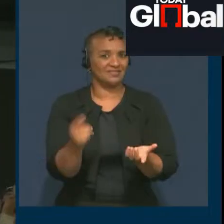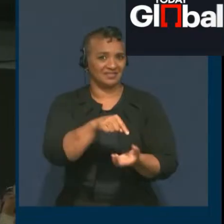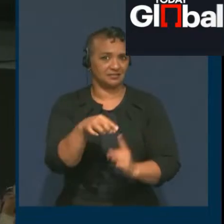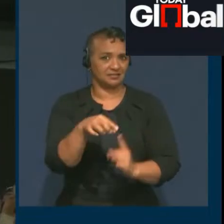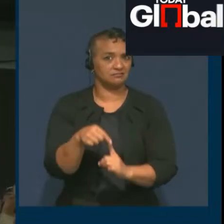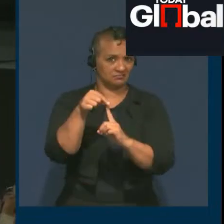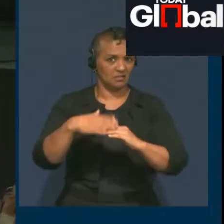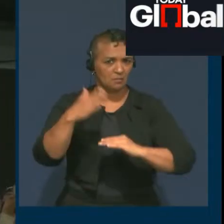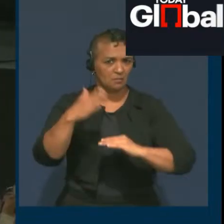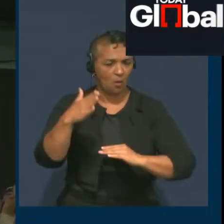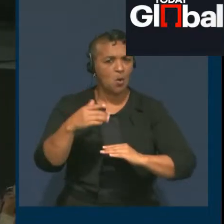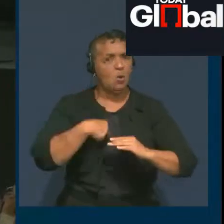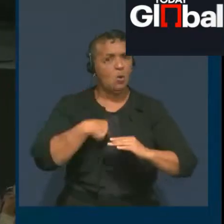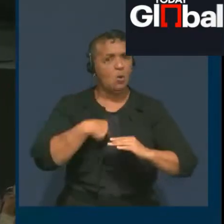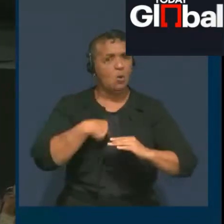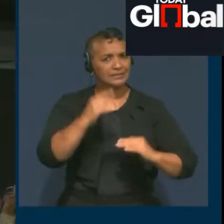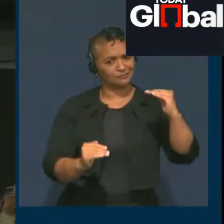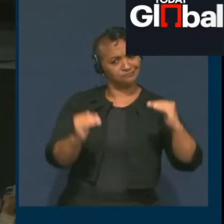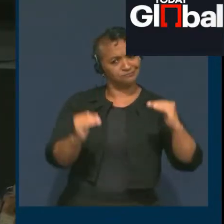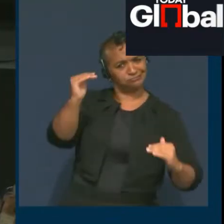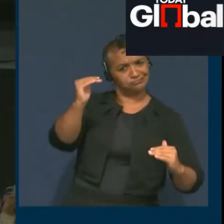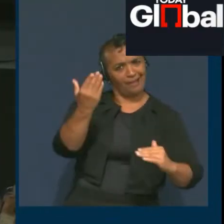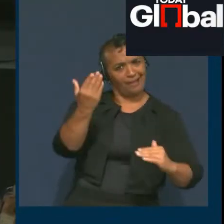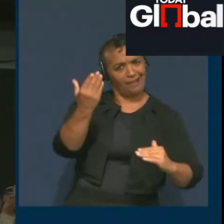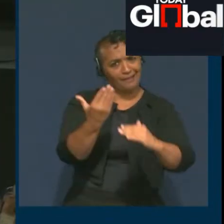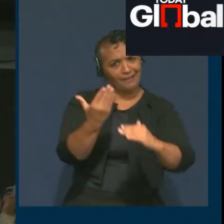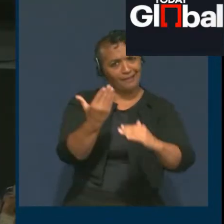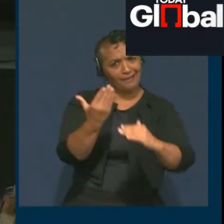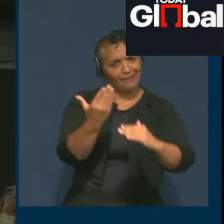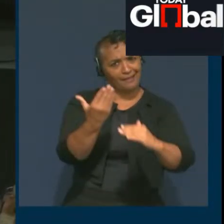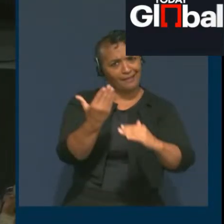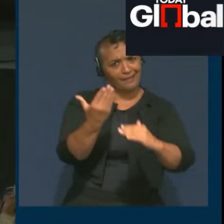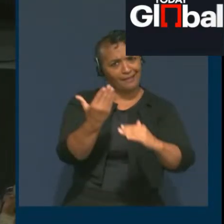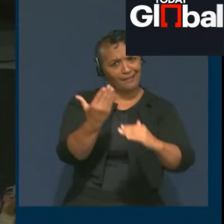is a gap in terms of training social